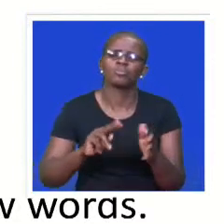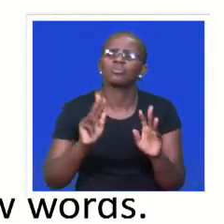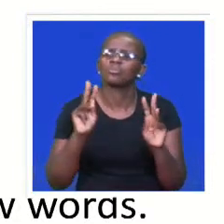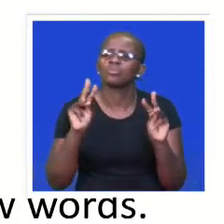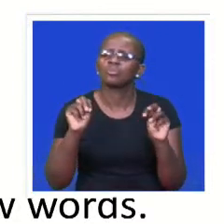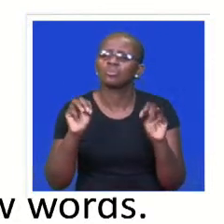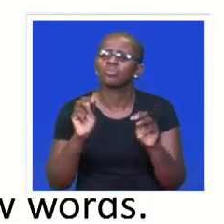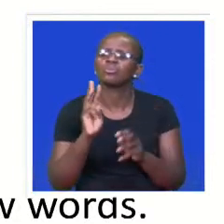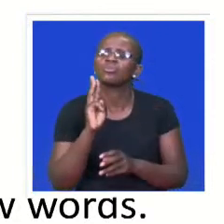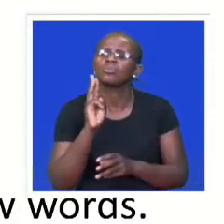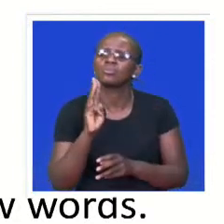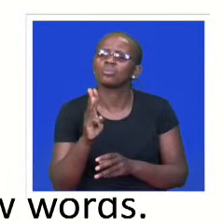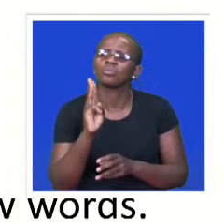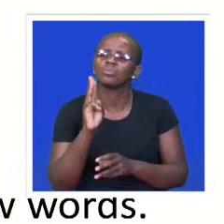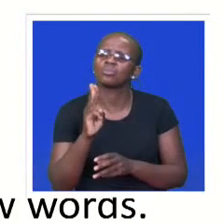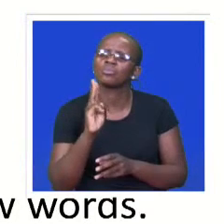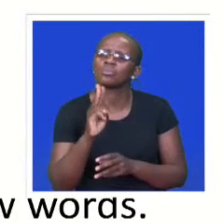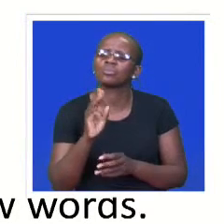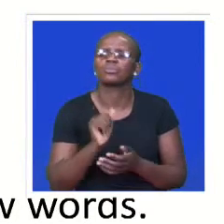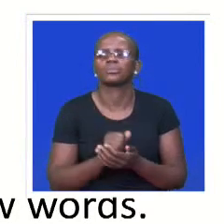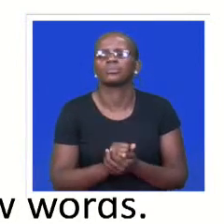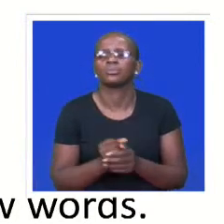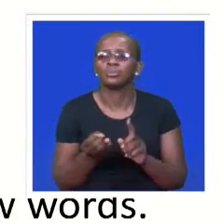define some new words,